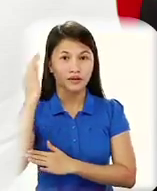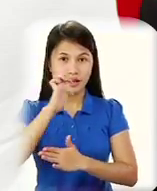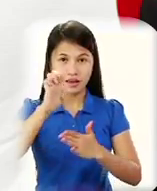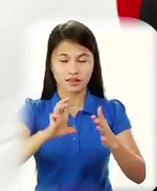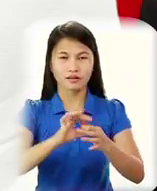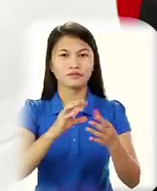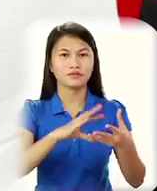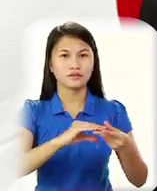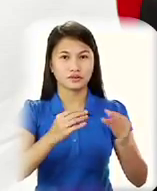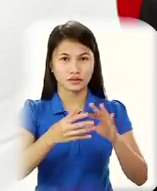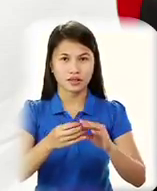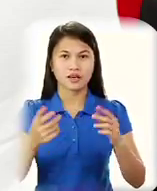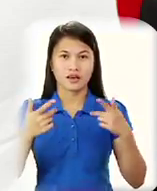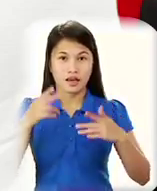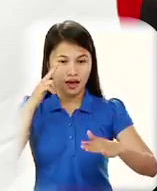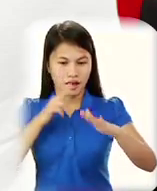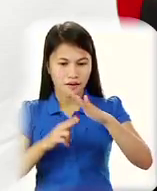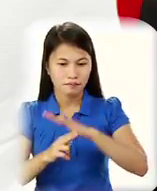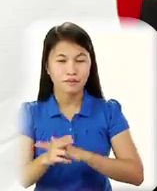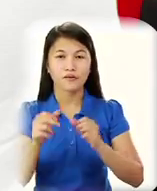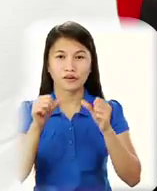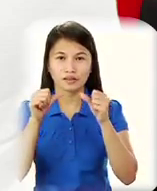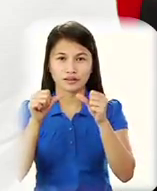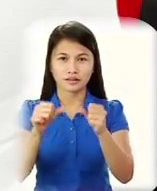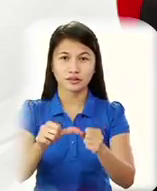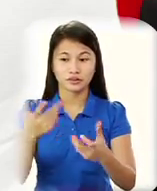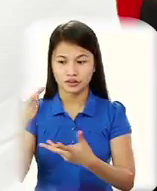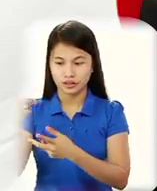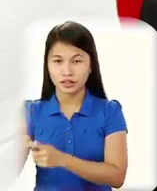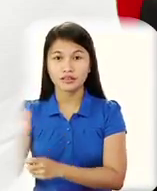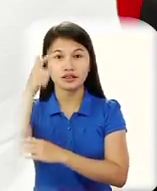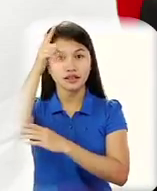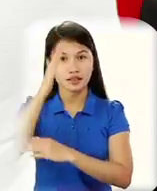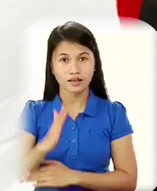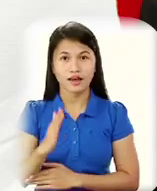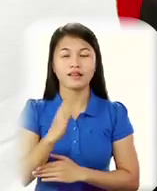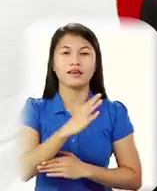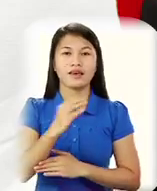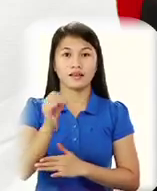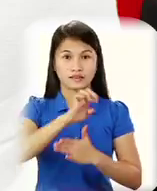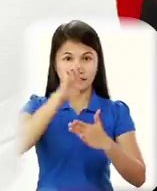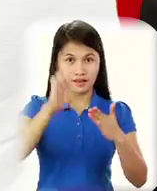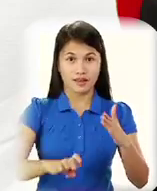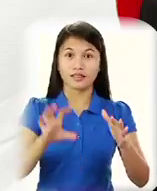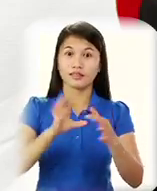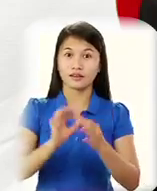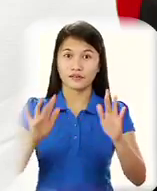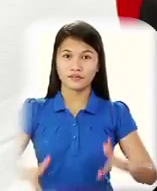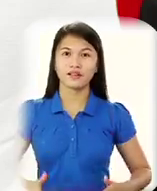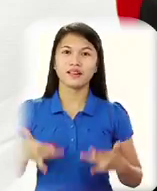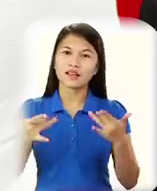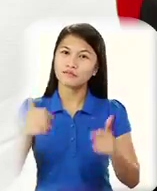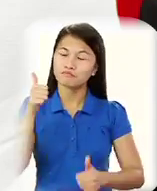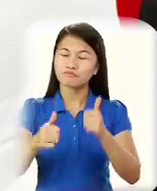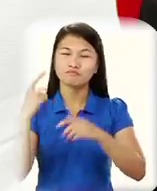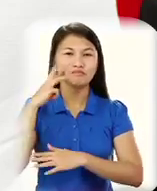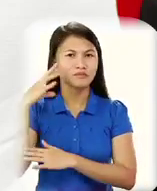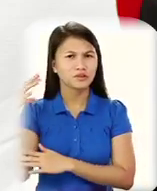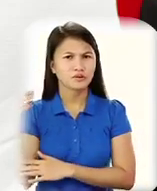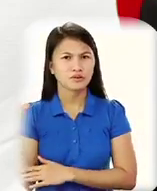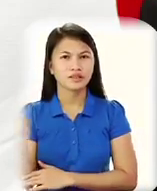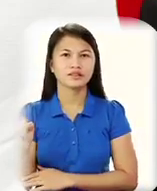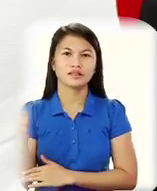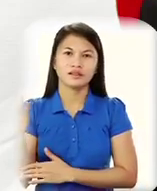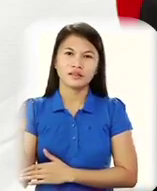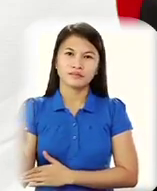of his story. He was humble, he continued trusting in God, and at the end of his life, which was